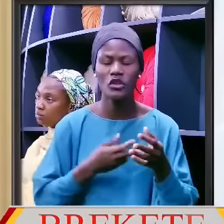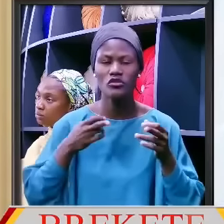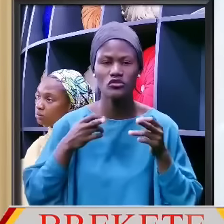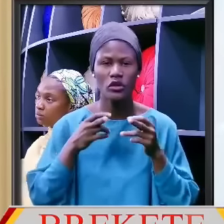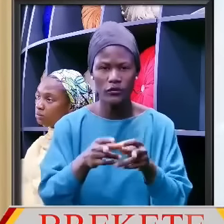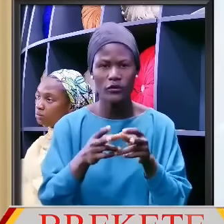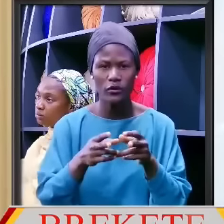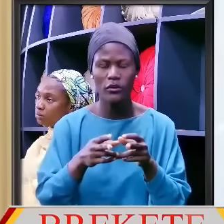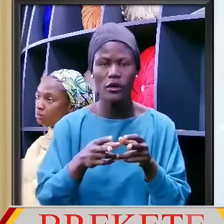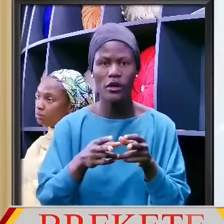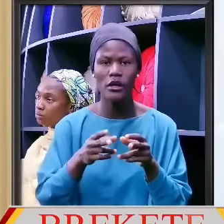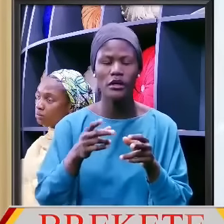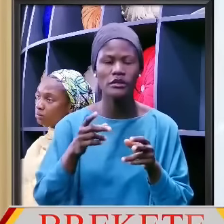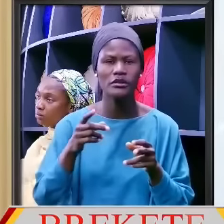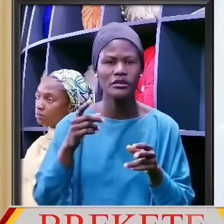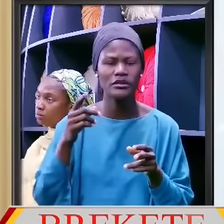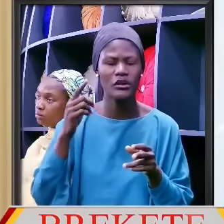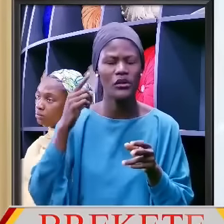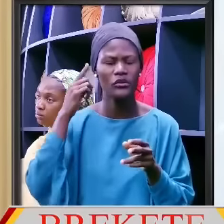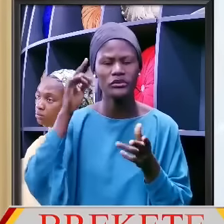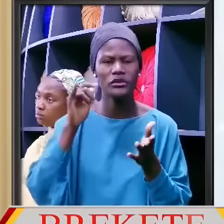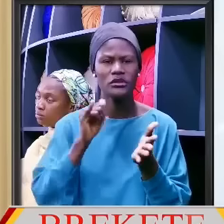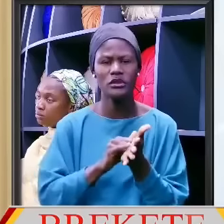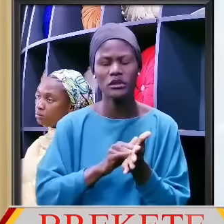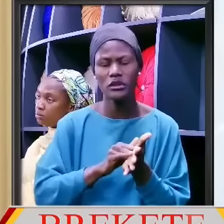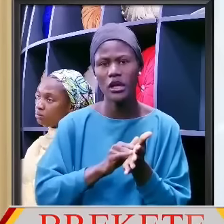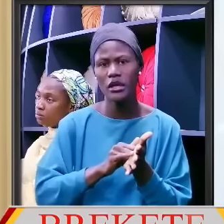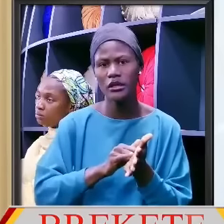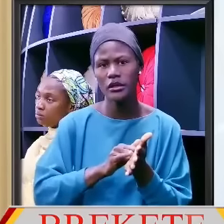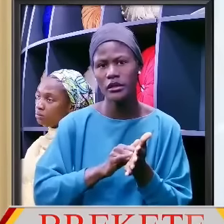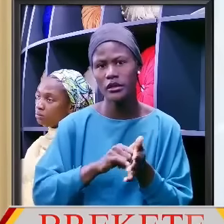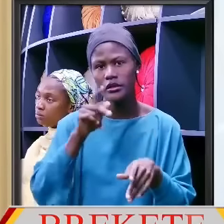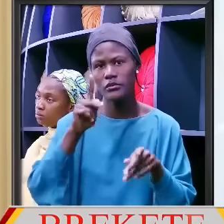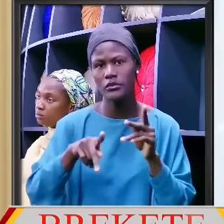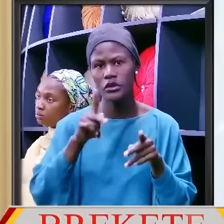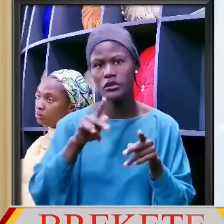that such a person can become the president of this country.